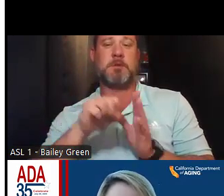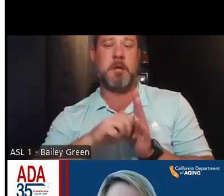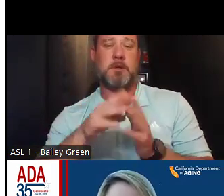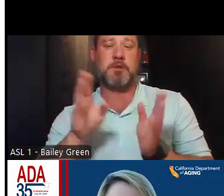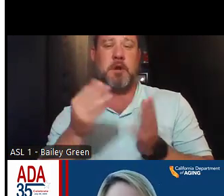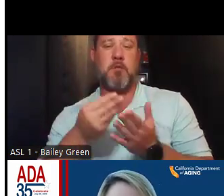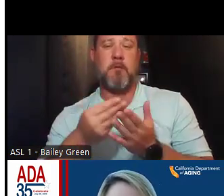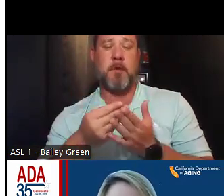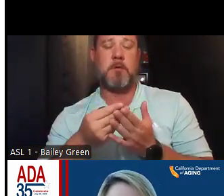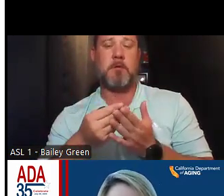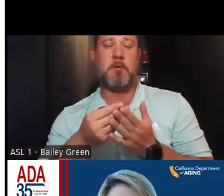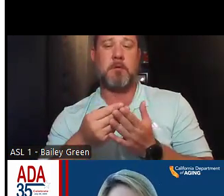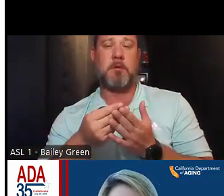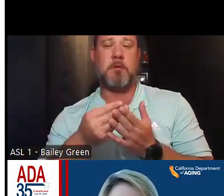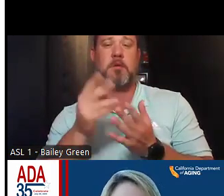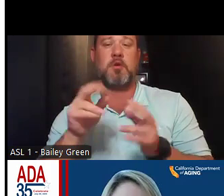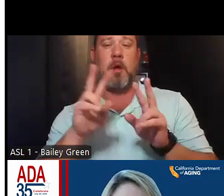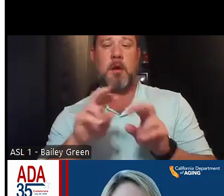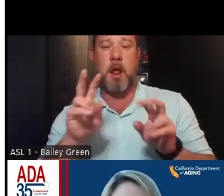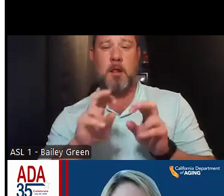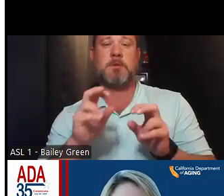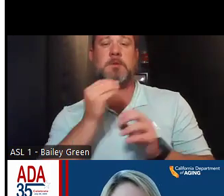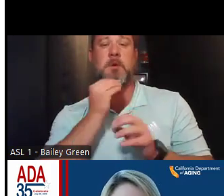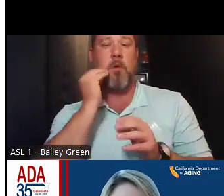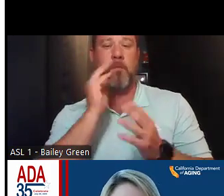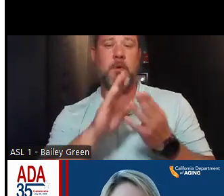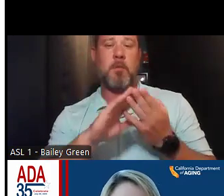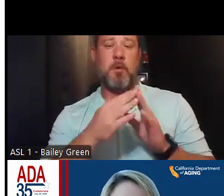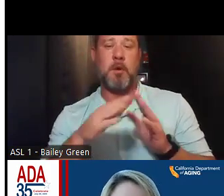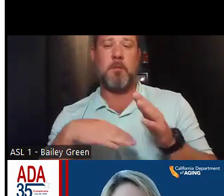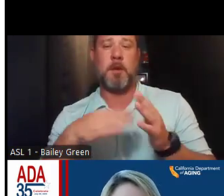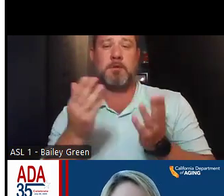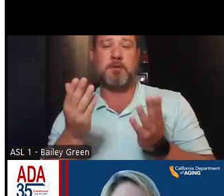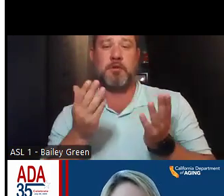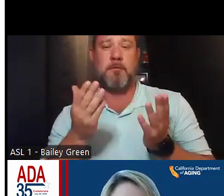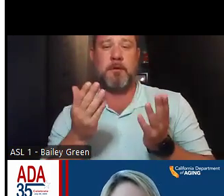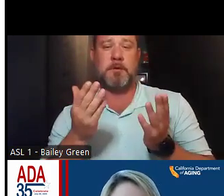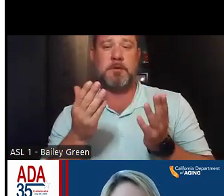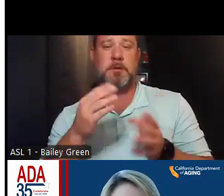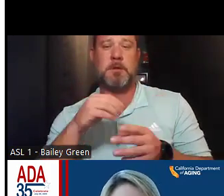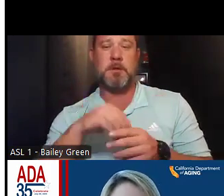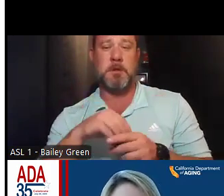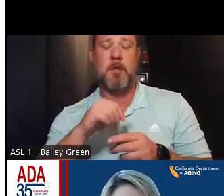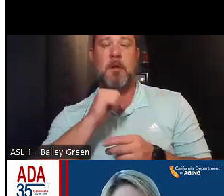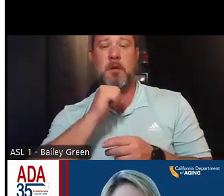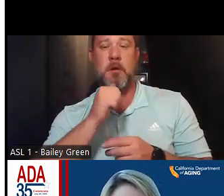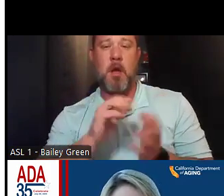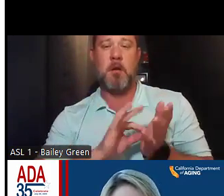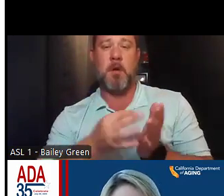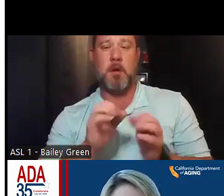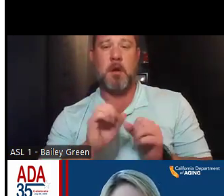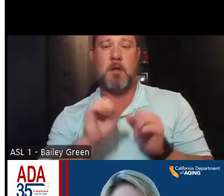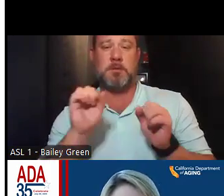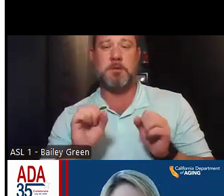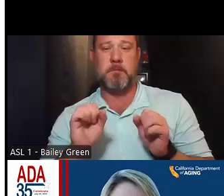fund to do an analysis of home and community-based services in the non-Medi-Cal